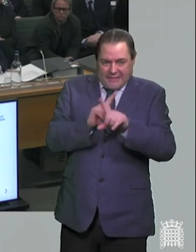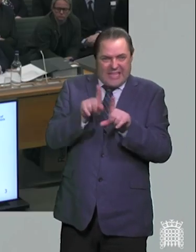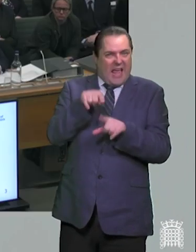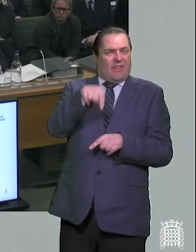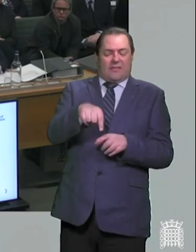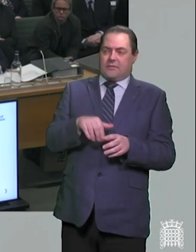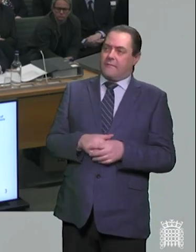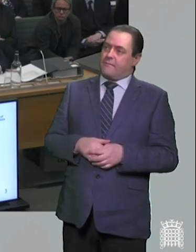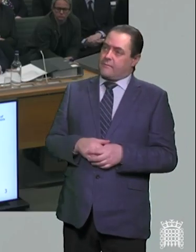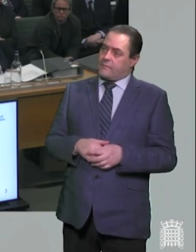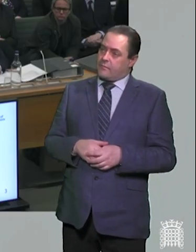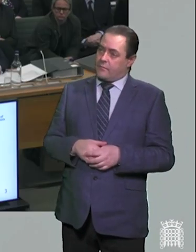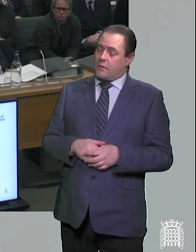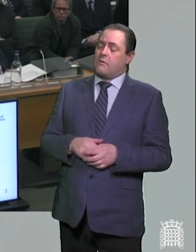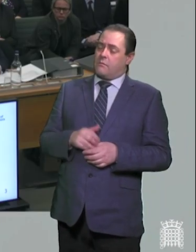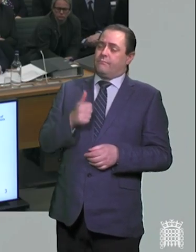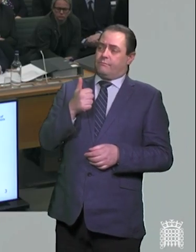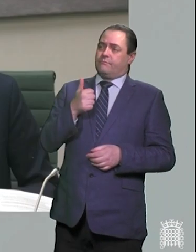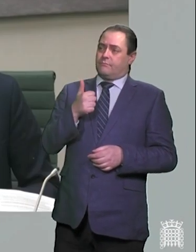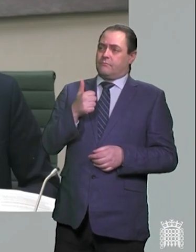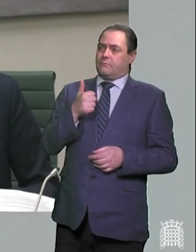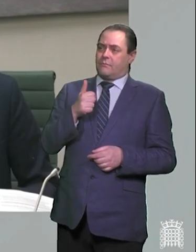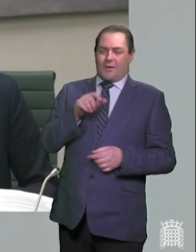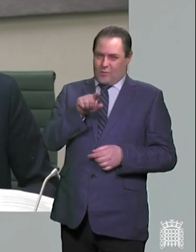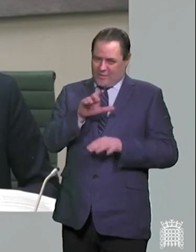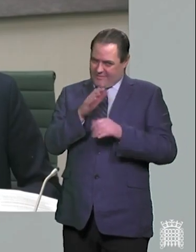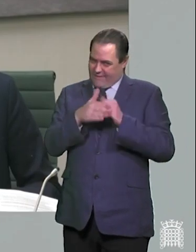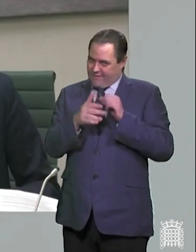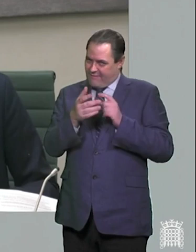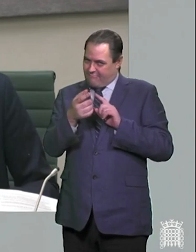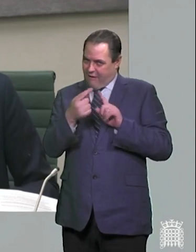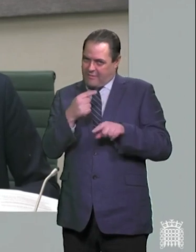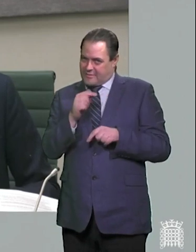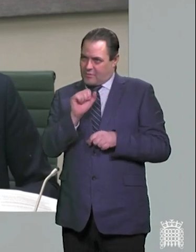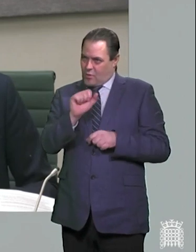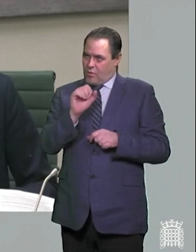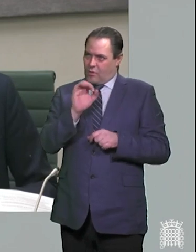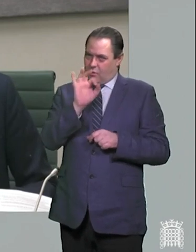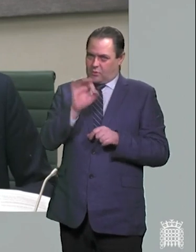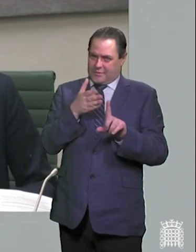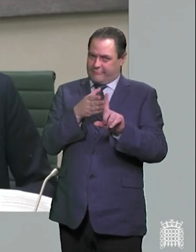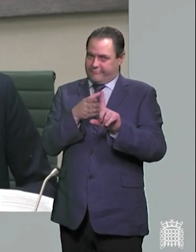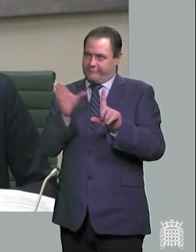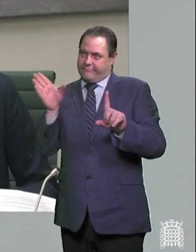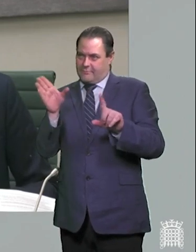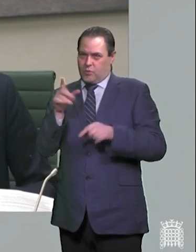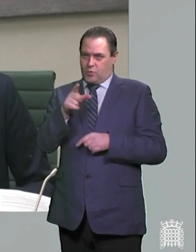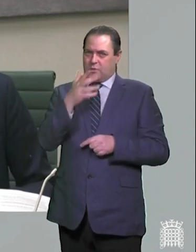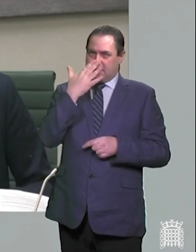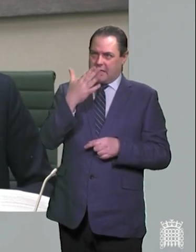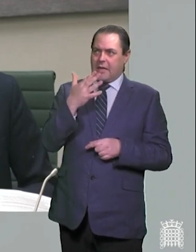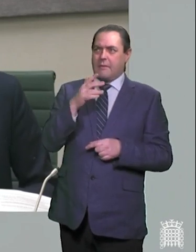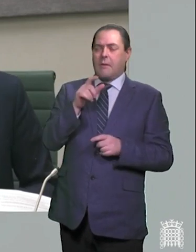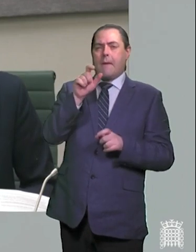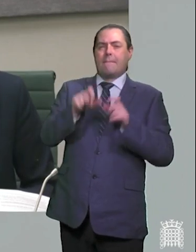this. You said, you didn't quite answer my question to begin with, because you suggested that the picture doesn't show that